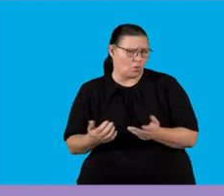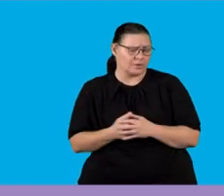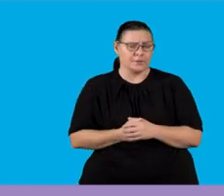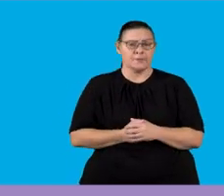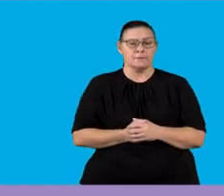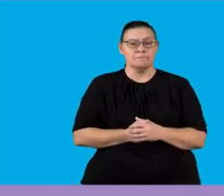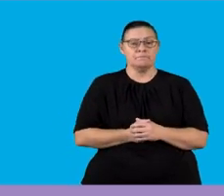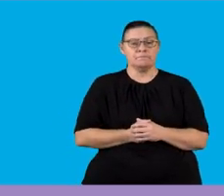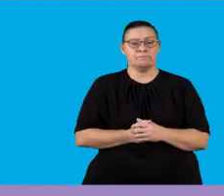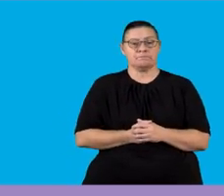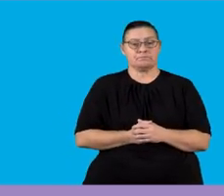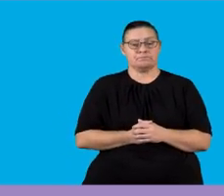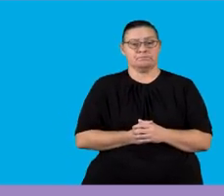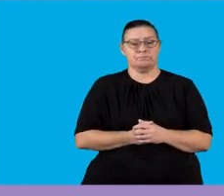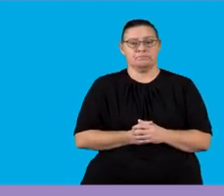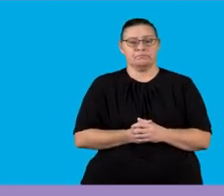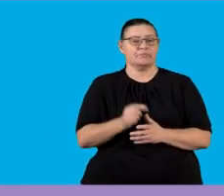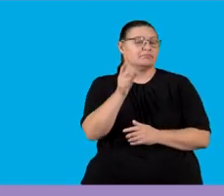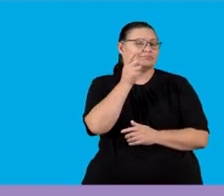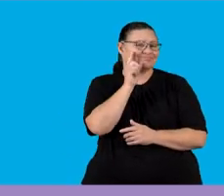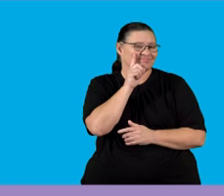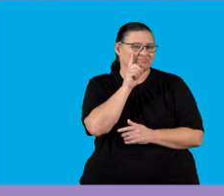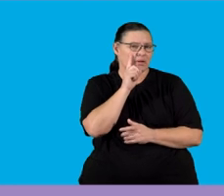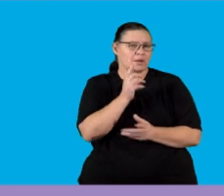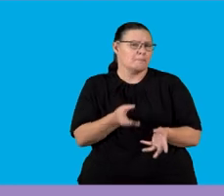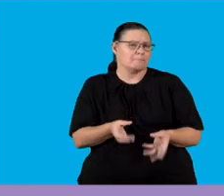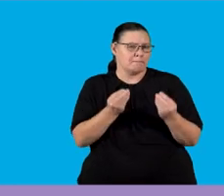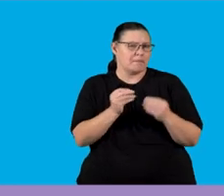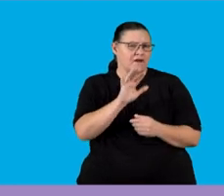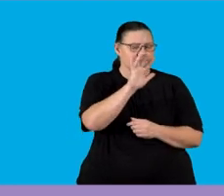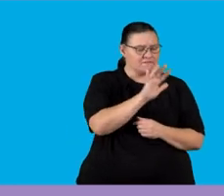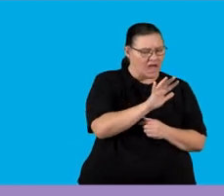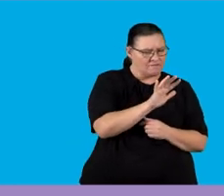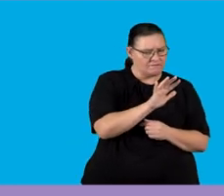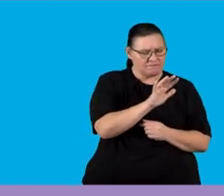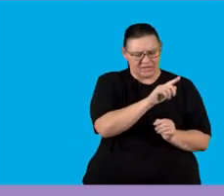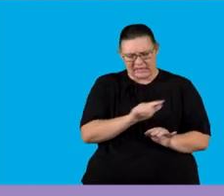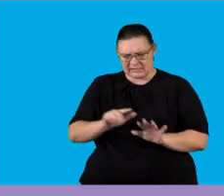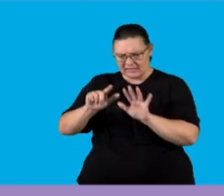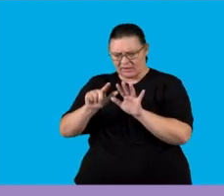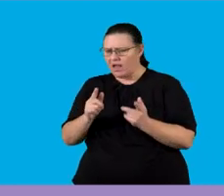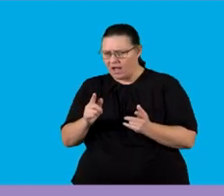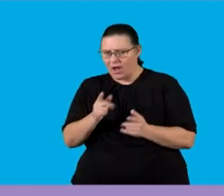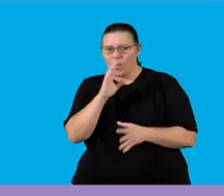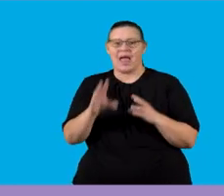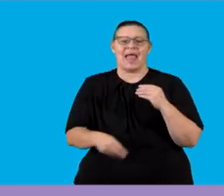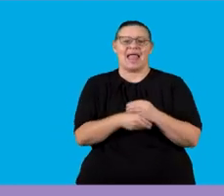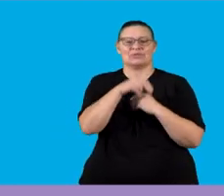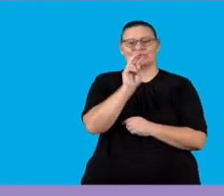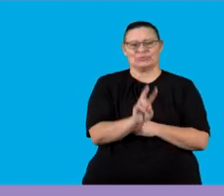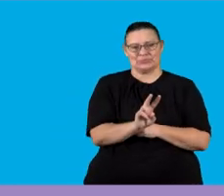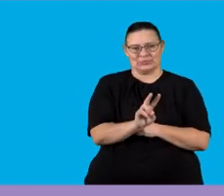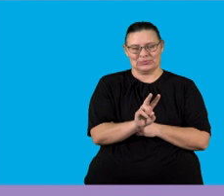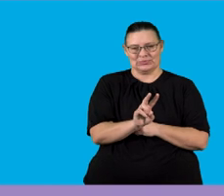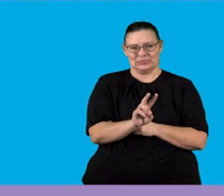we are adding a 2. And from the 7 to the 9, we see there that we are again adding a